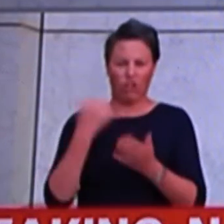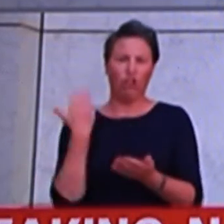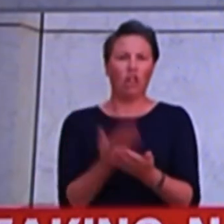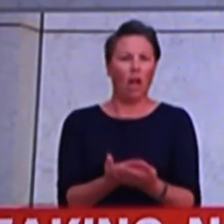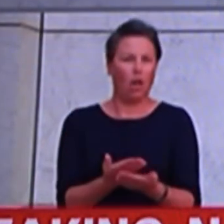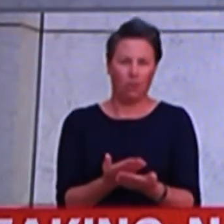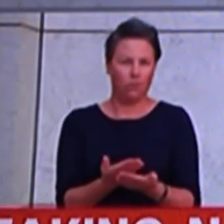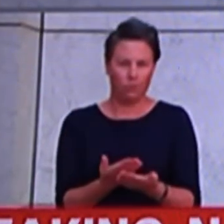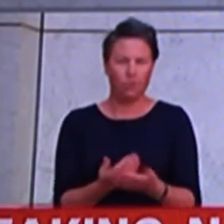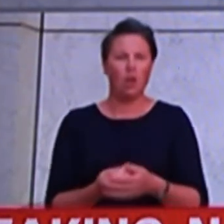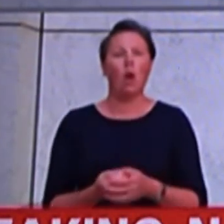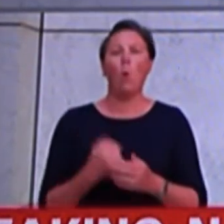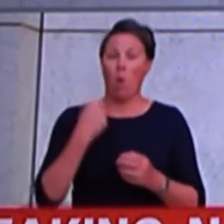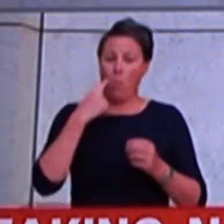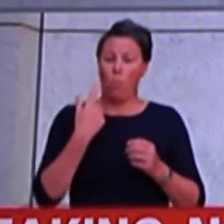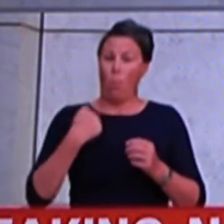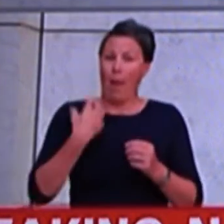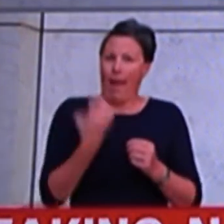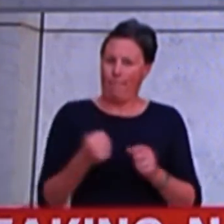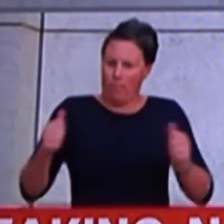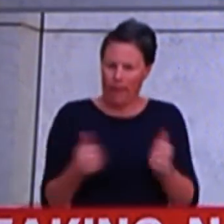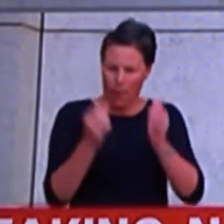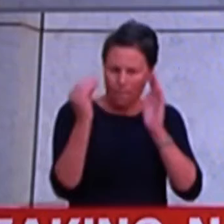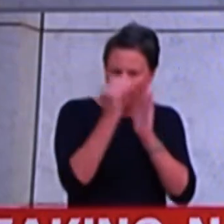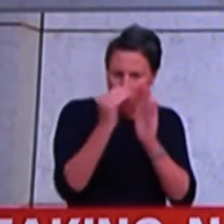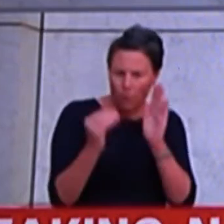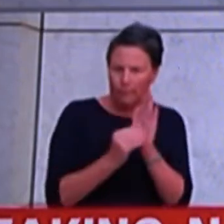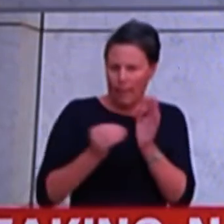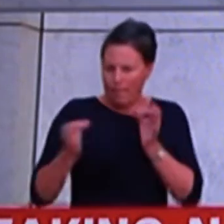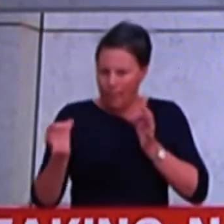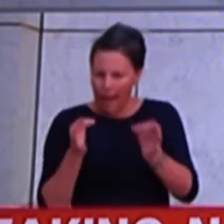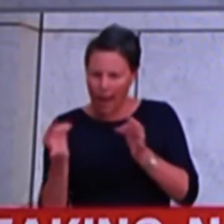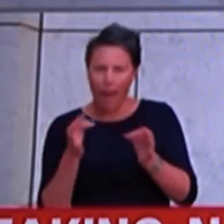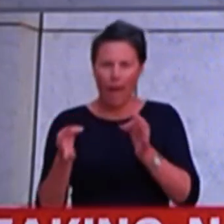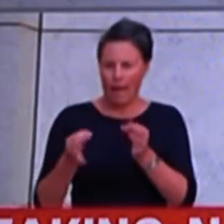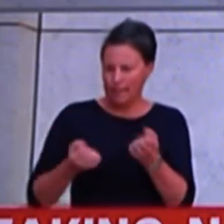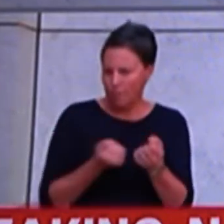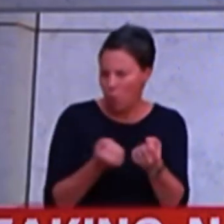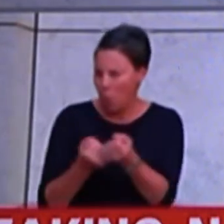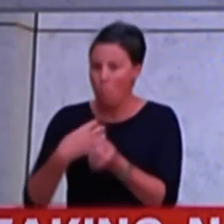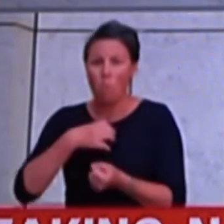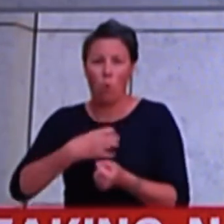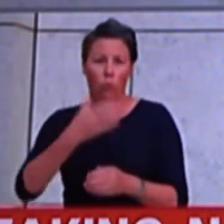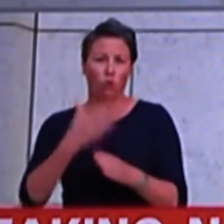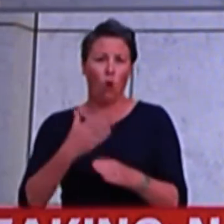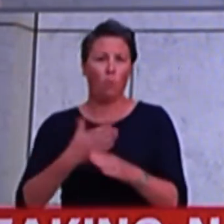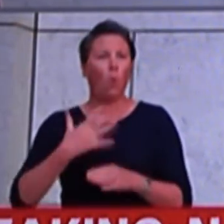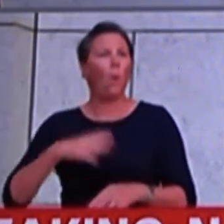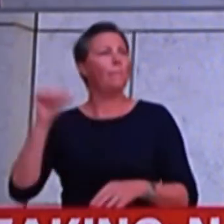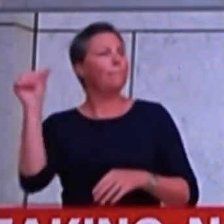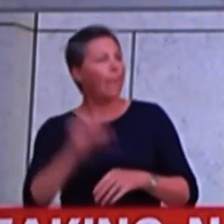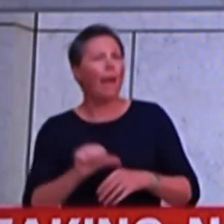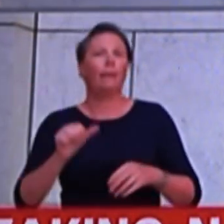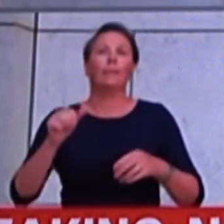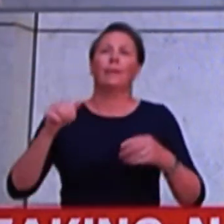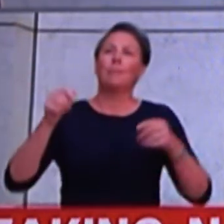have policies which are supporting jobs, which is going to support the resurgence of the economy. We'd obviously like that